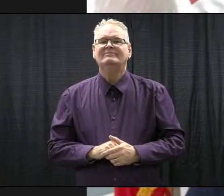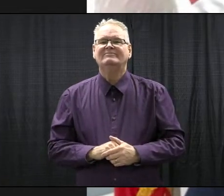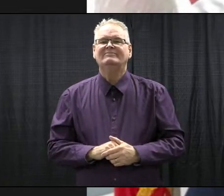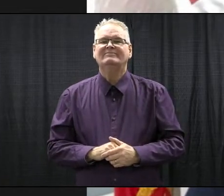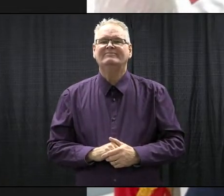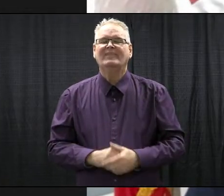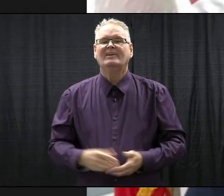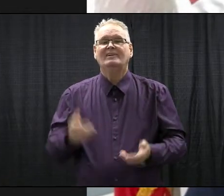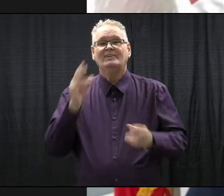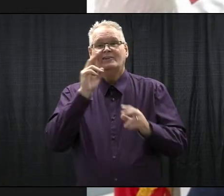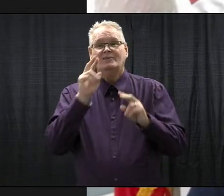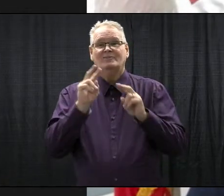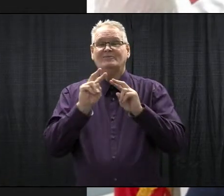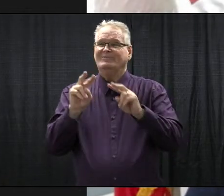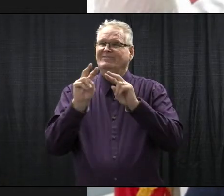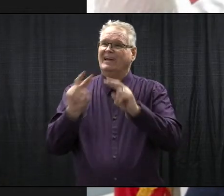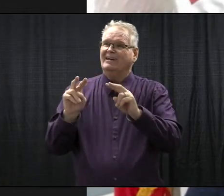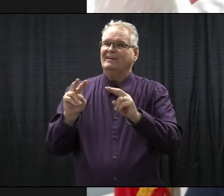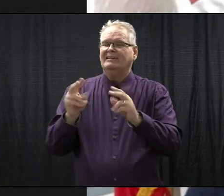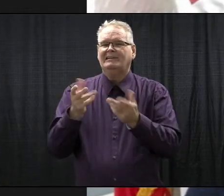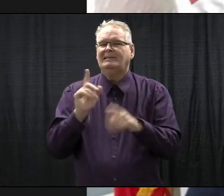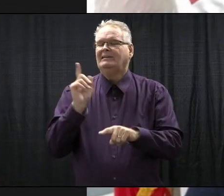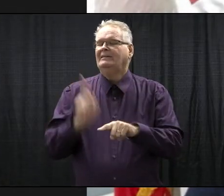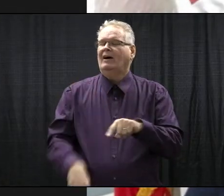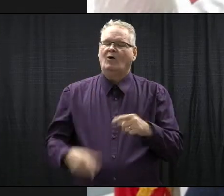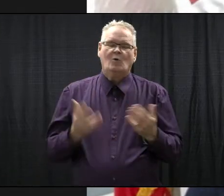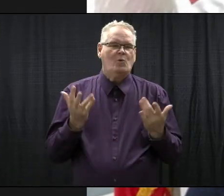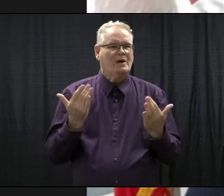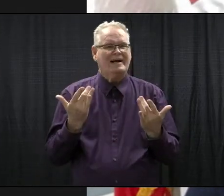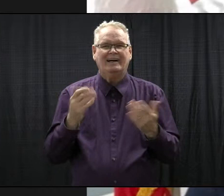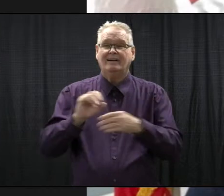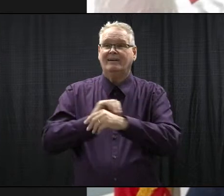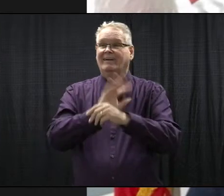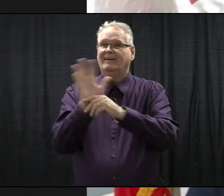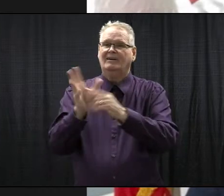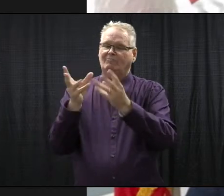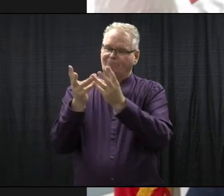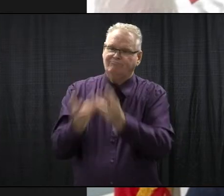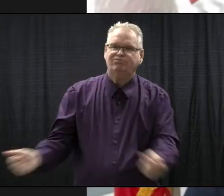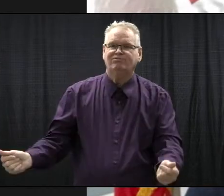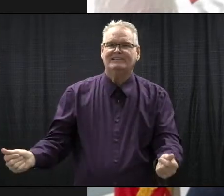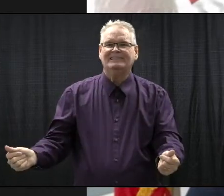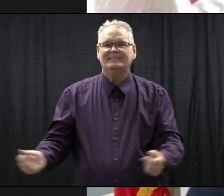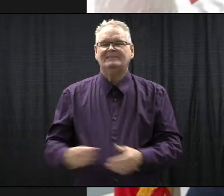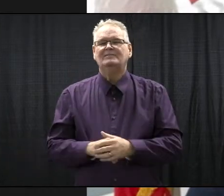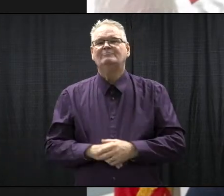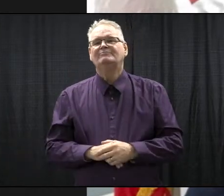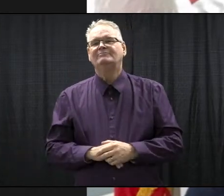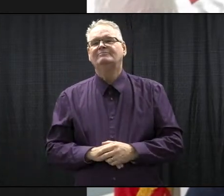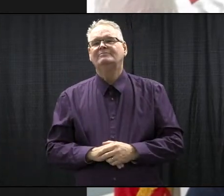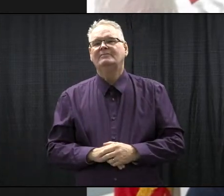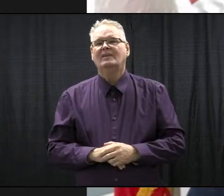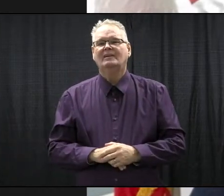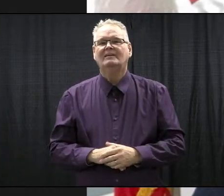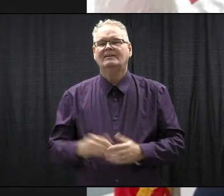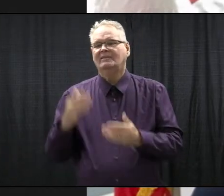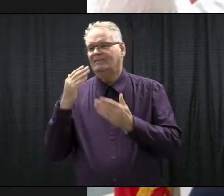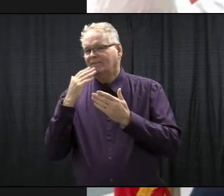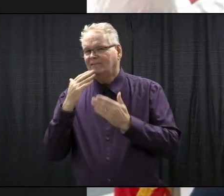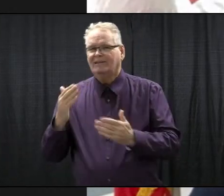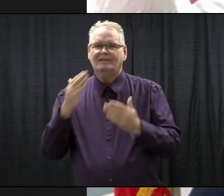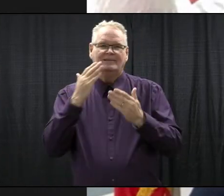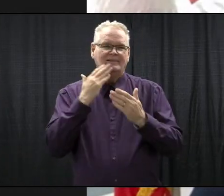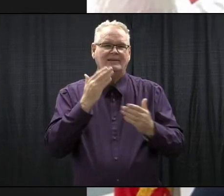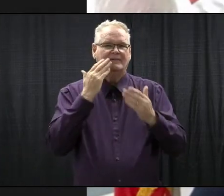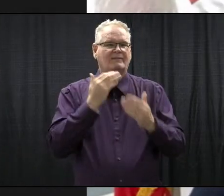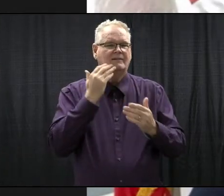using vaccines as our primary defense. So I wanted to, on behalf of the panel here, thank each and every one of you for getting your vaccine. And for